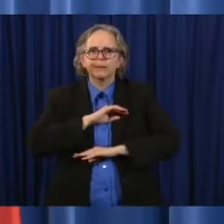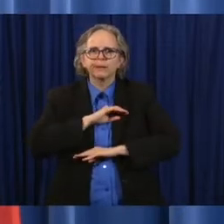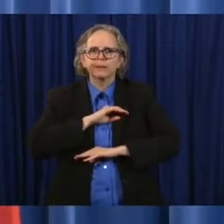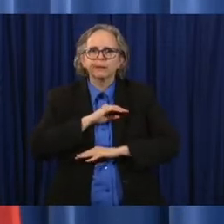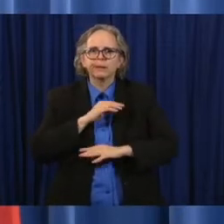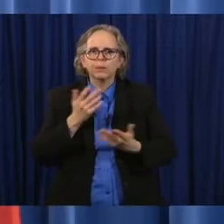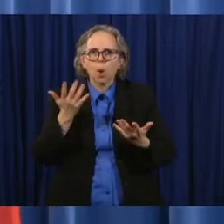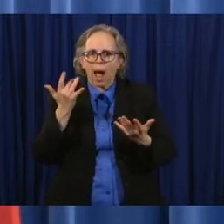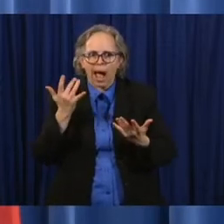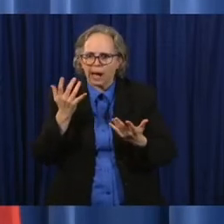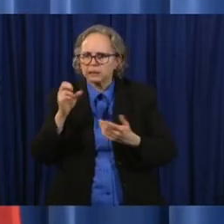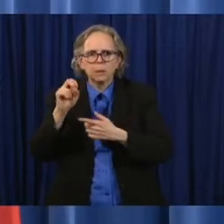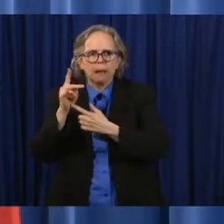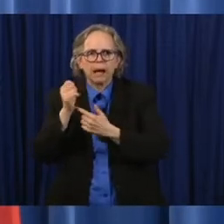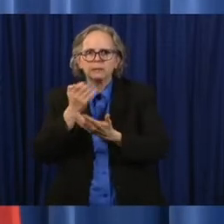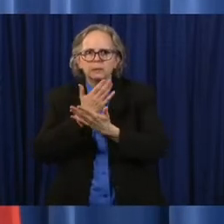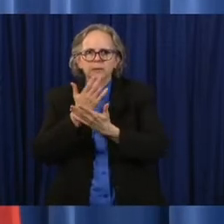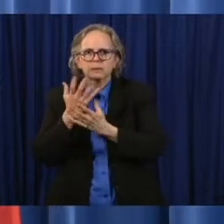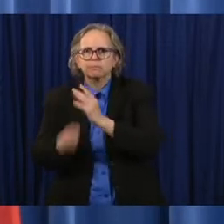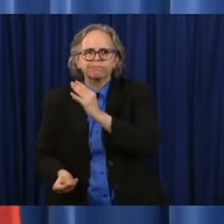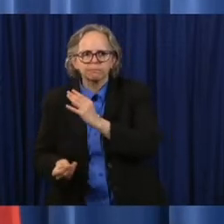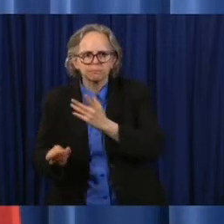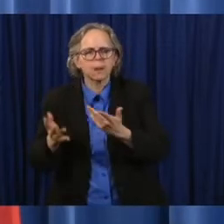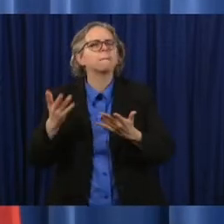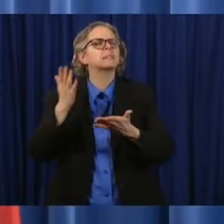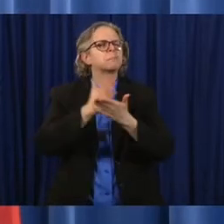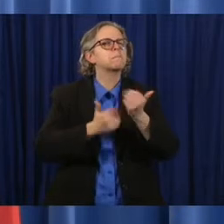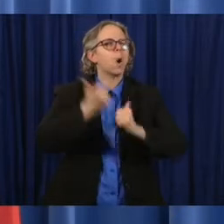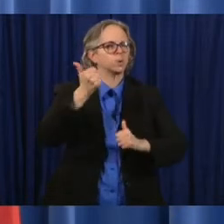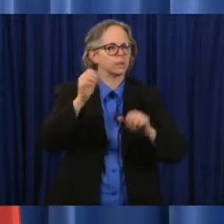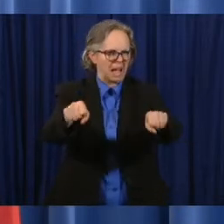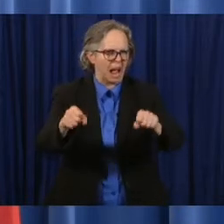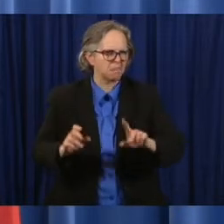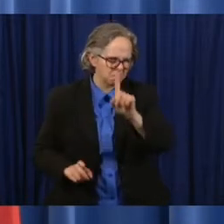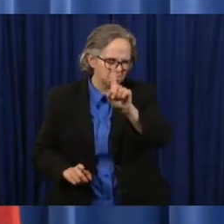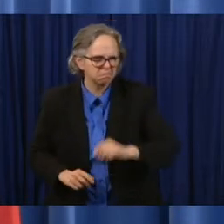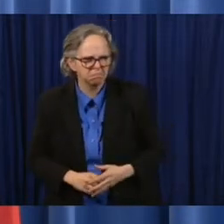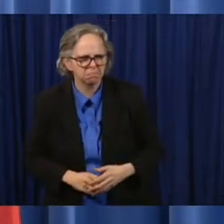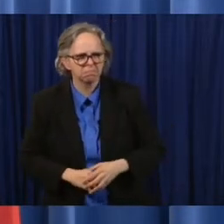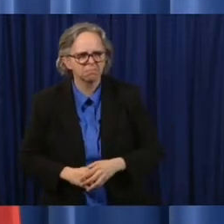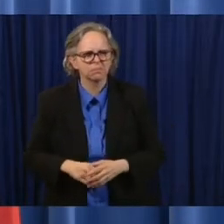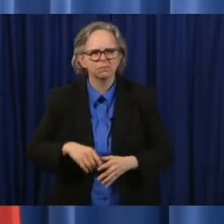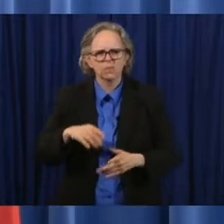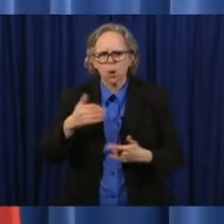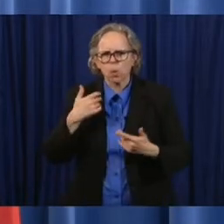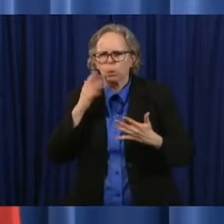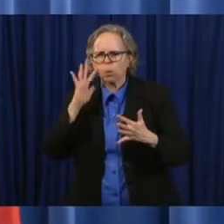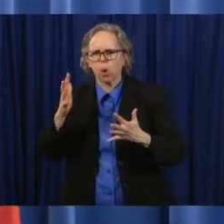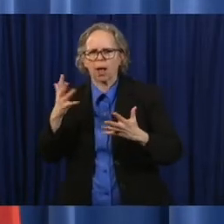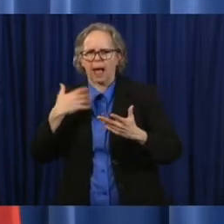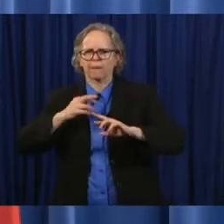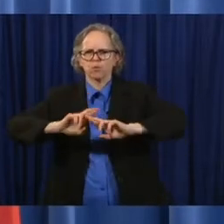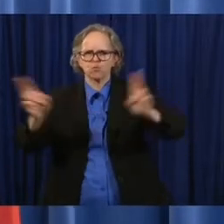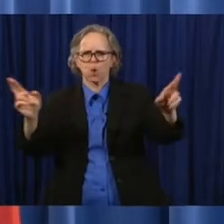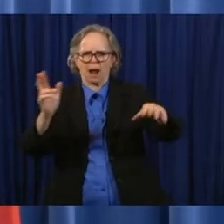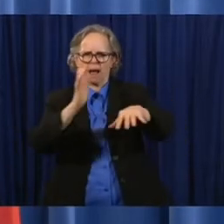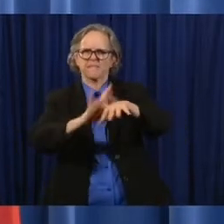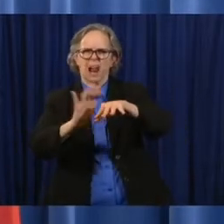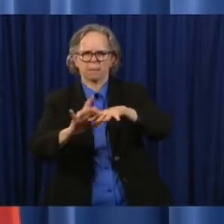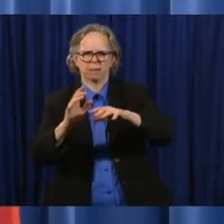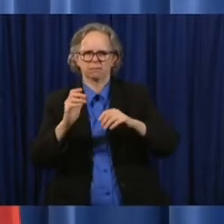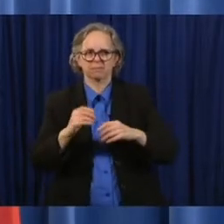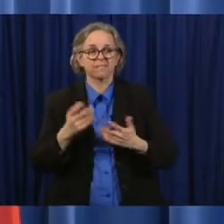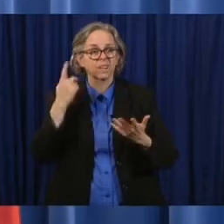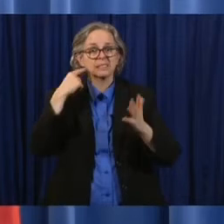that most of them can, and in a short period of time, all of them will be able to. What you're seeing with masks, for